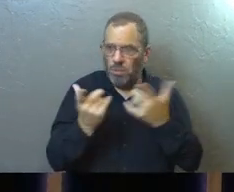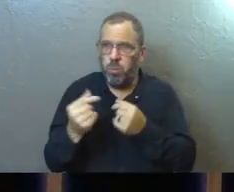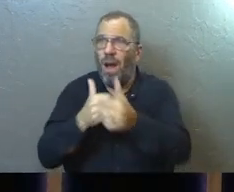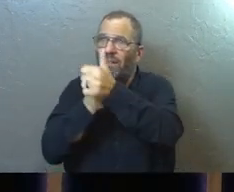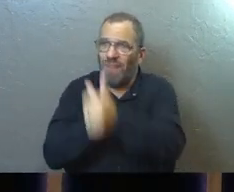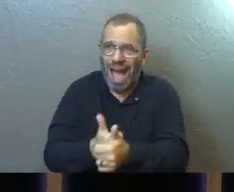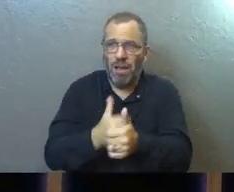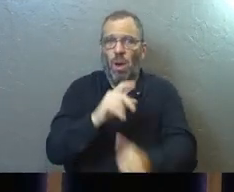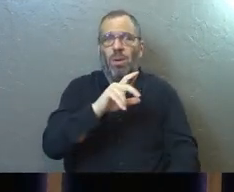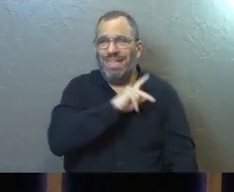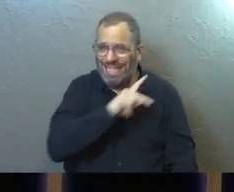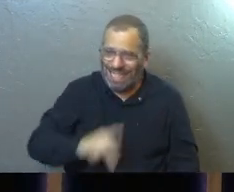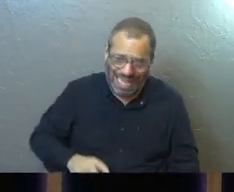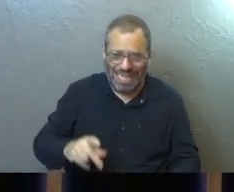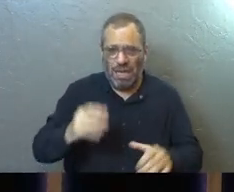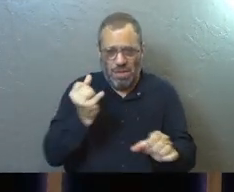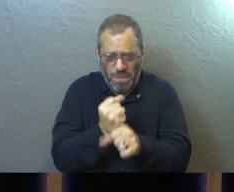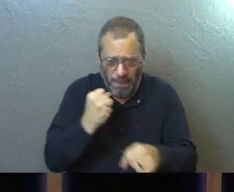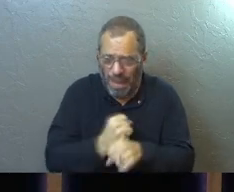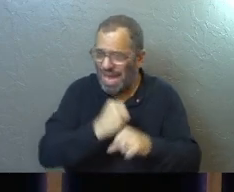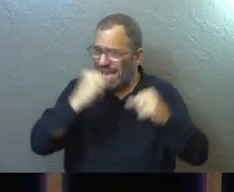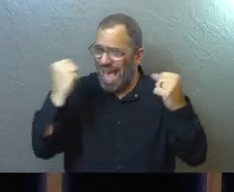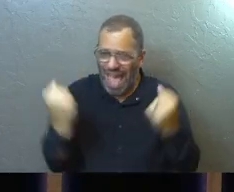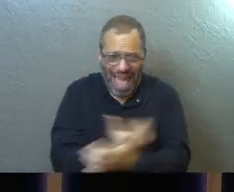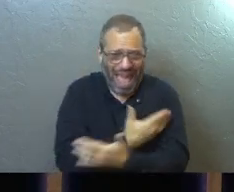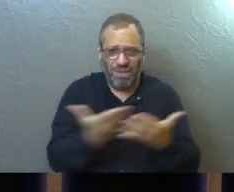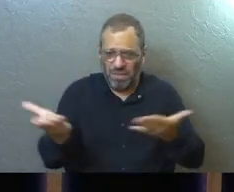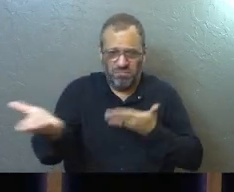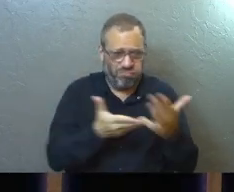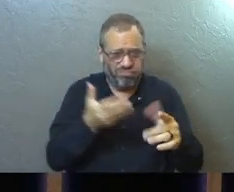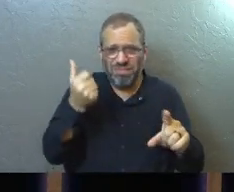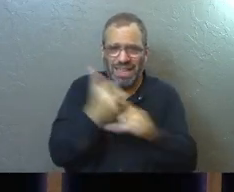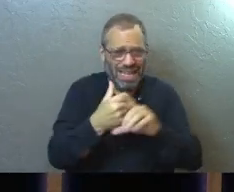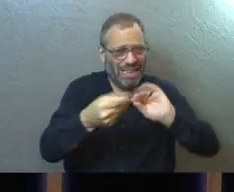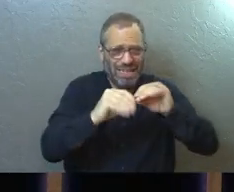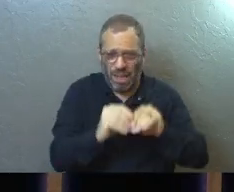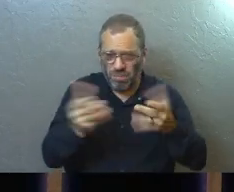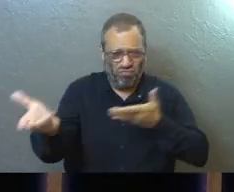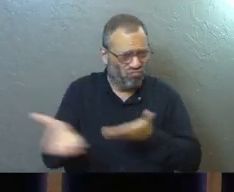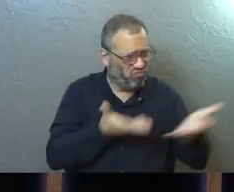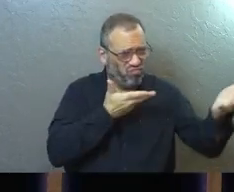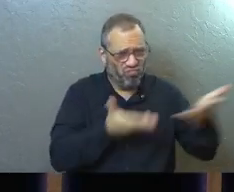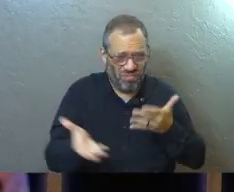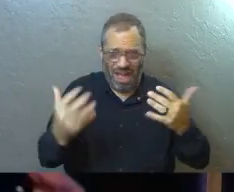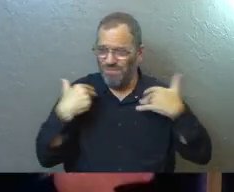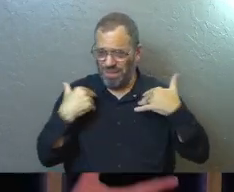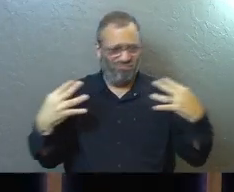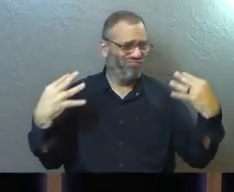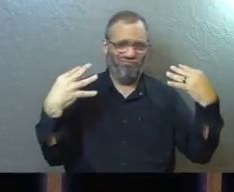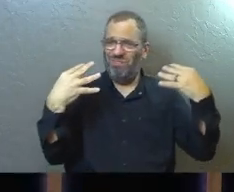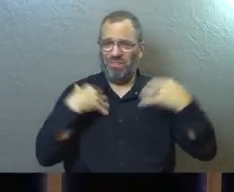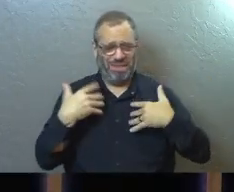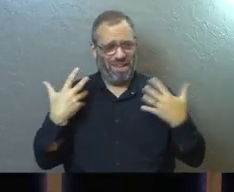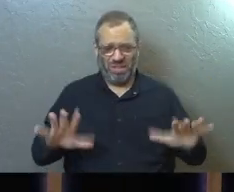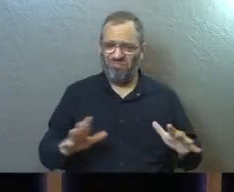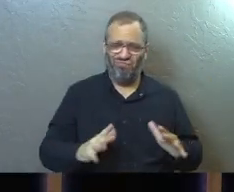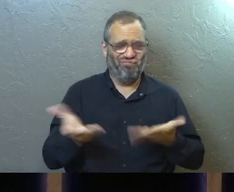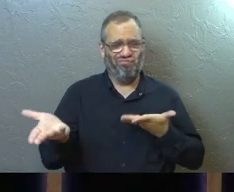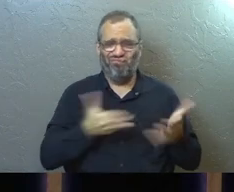the things that you're supposed to do and you produce the things that you hit the quotas and you do all of the stuff and look at me, I did all of the